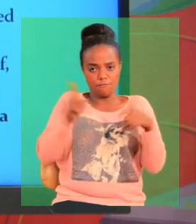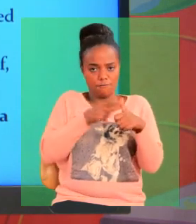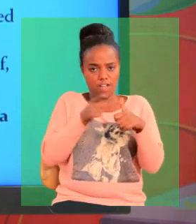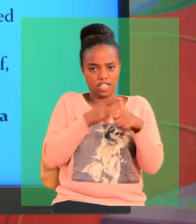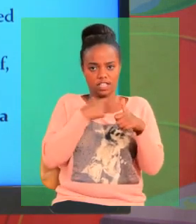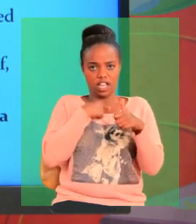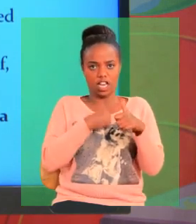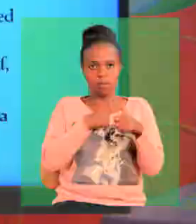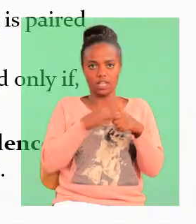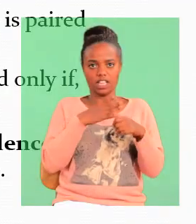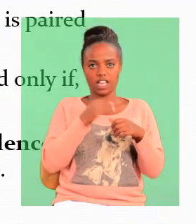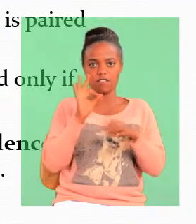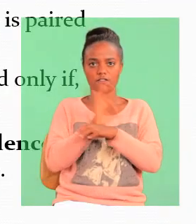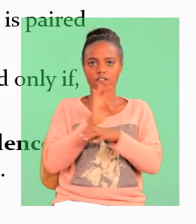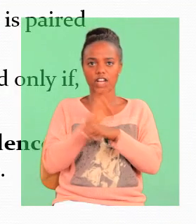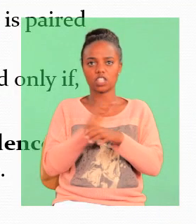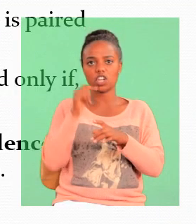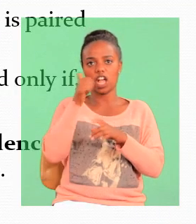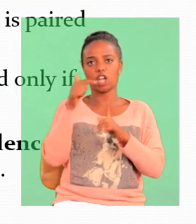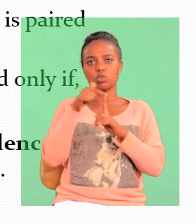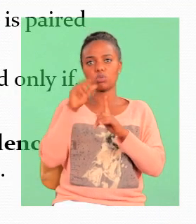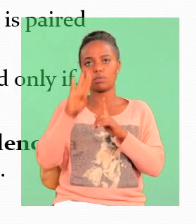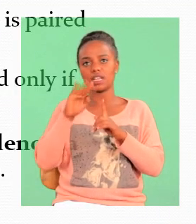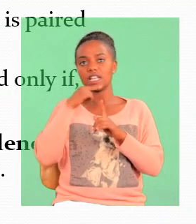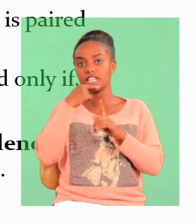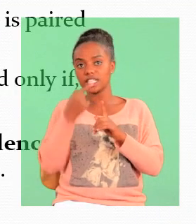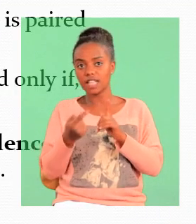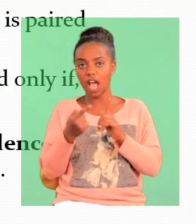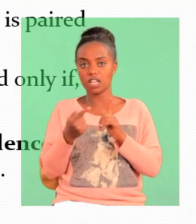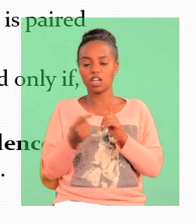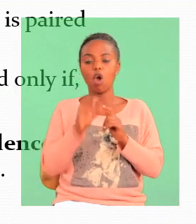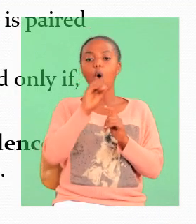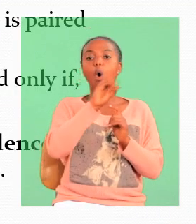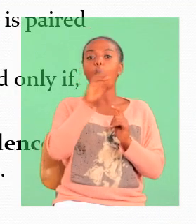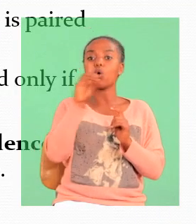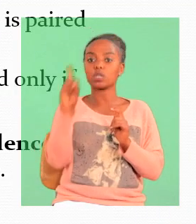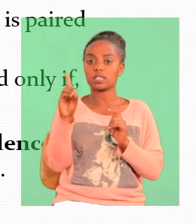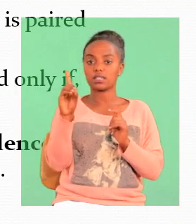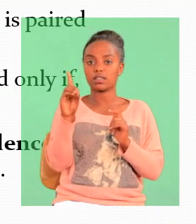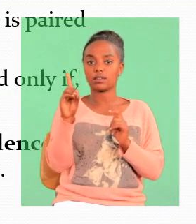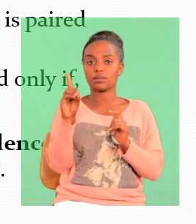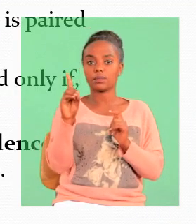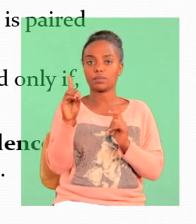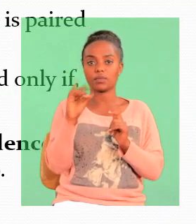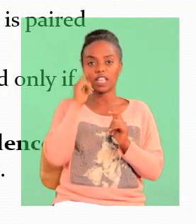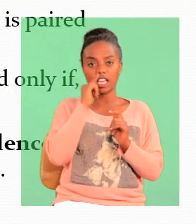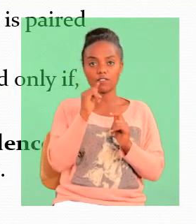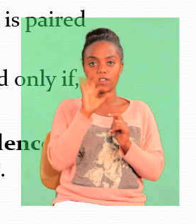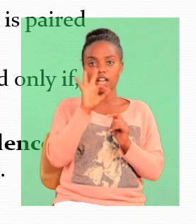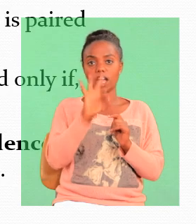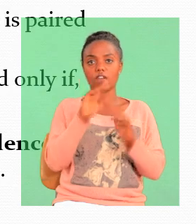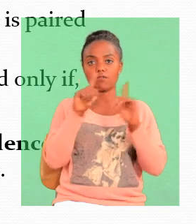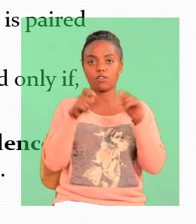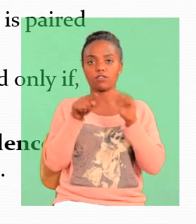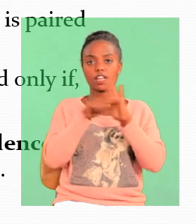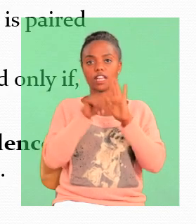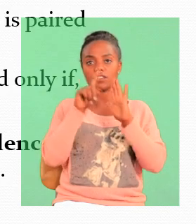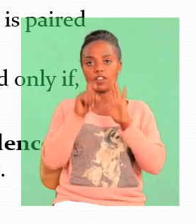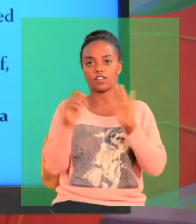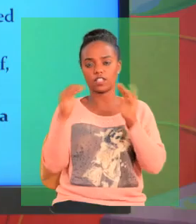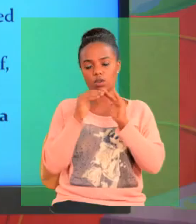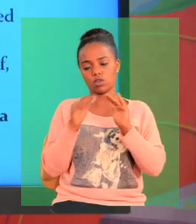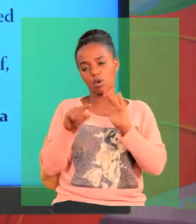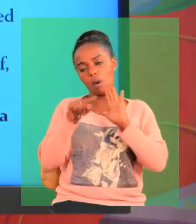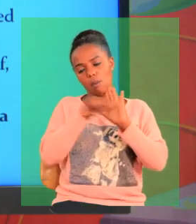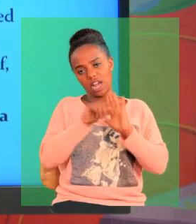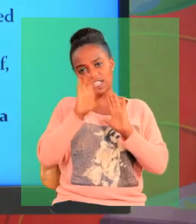And a function from A to B is said to be odd if f of negative x is equal to minus